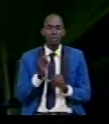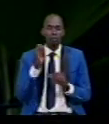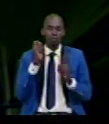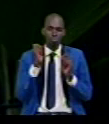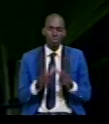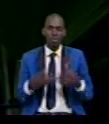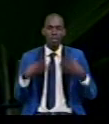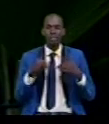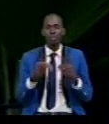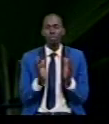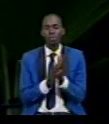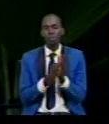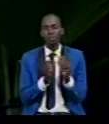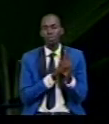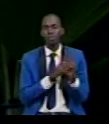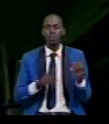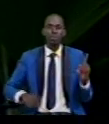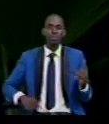Praise the Lord.